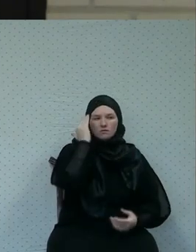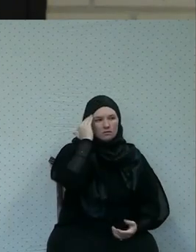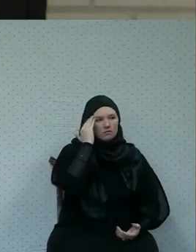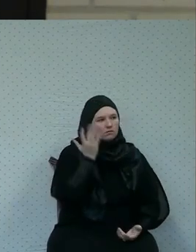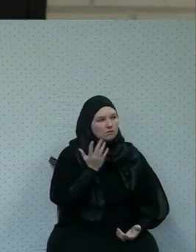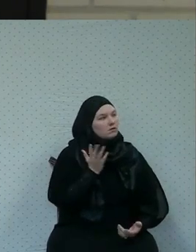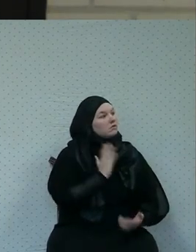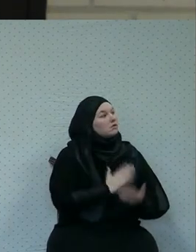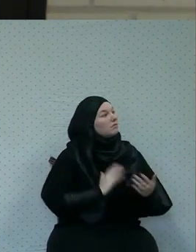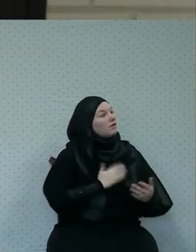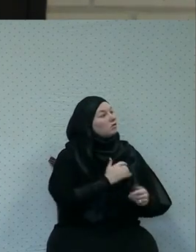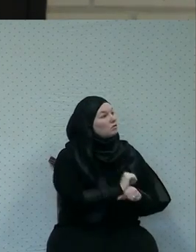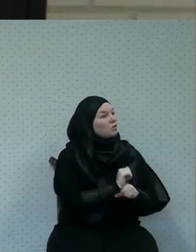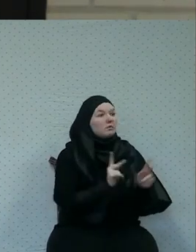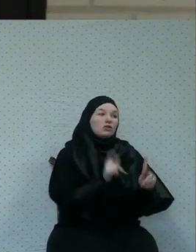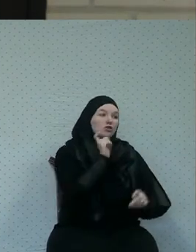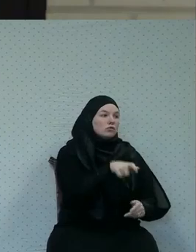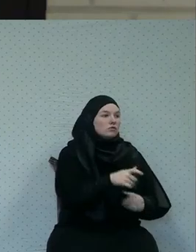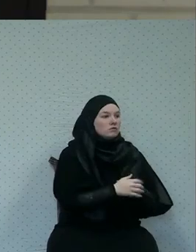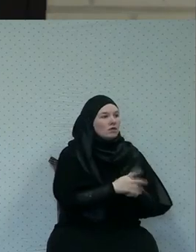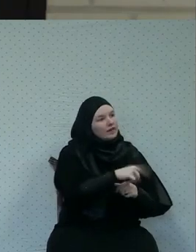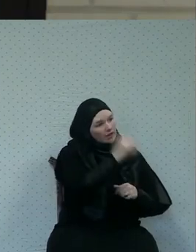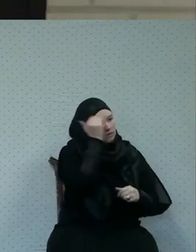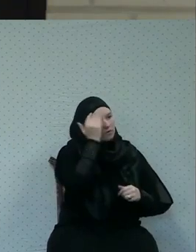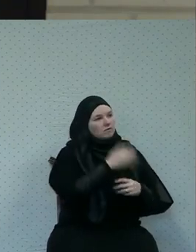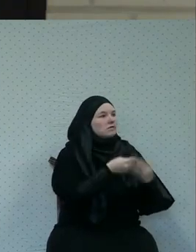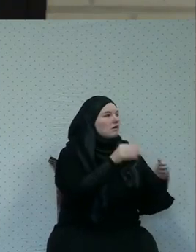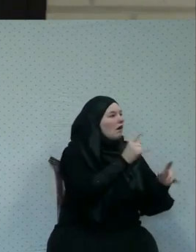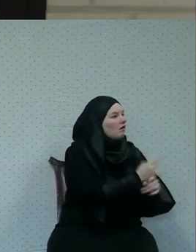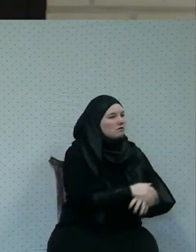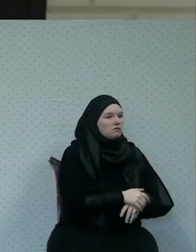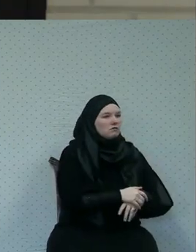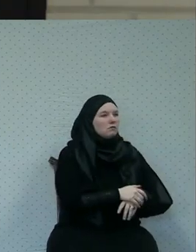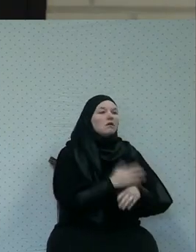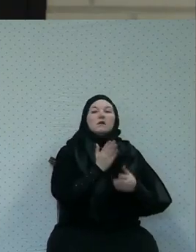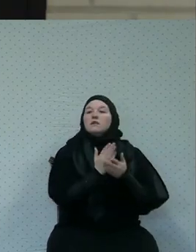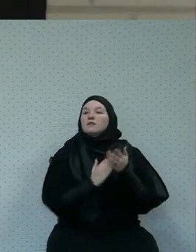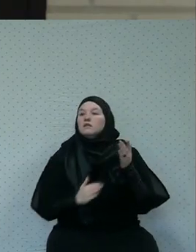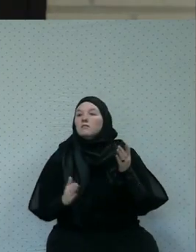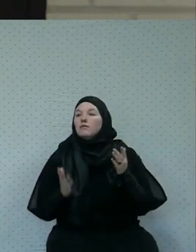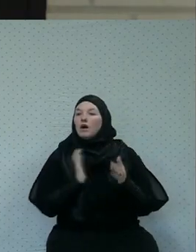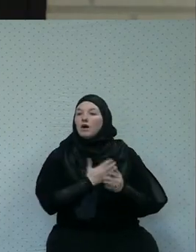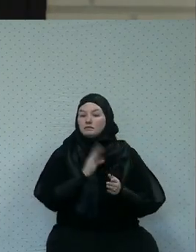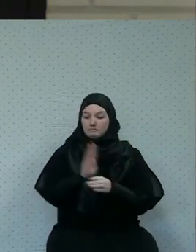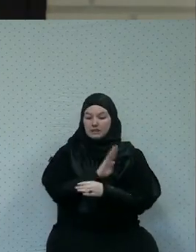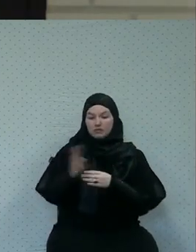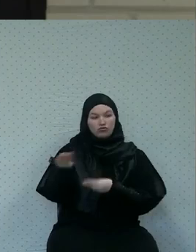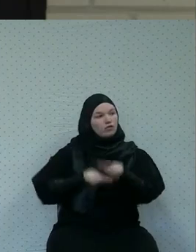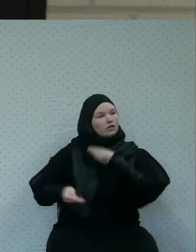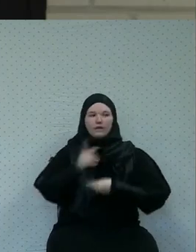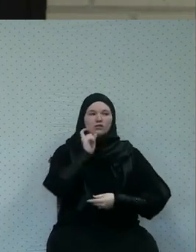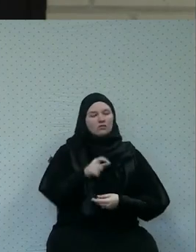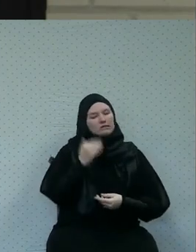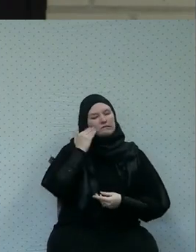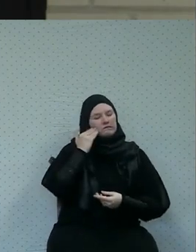When some of us work in places they shouldn't, and they know. When some of us engage in business transactions they